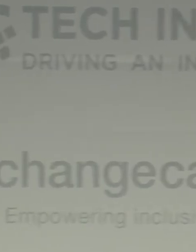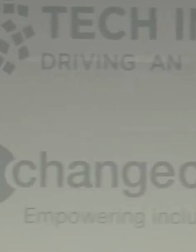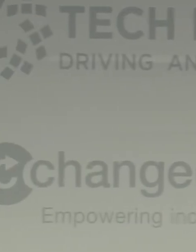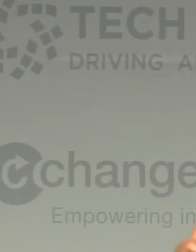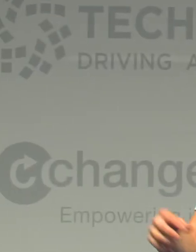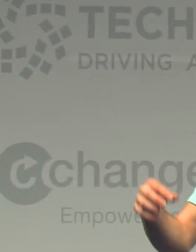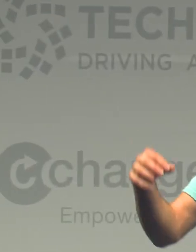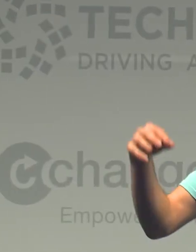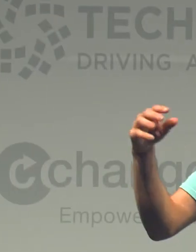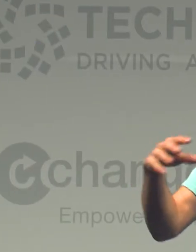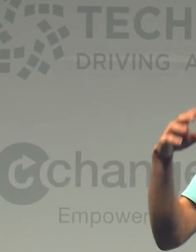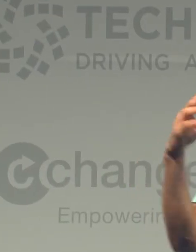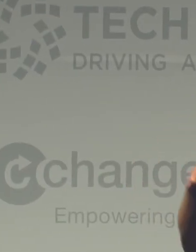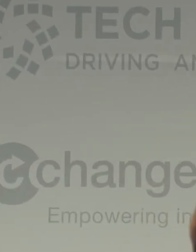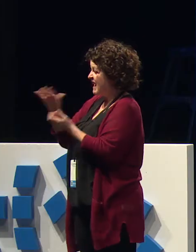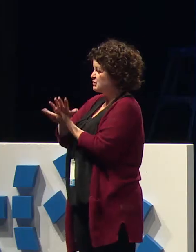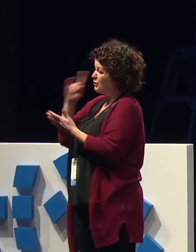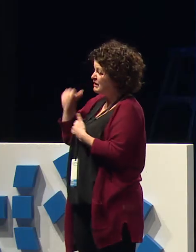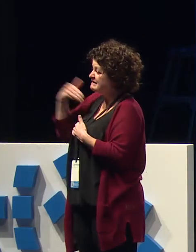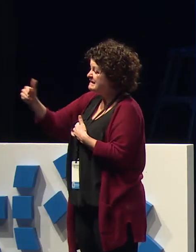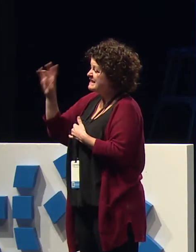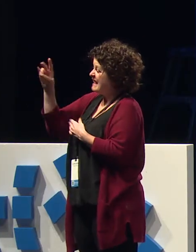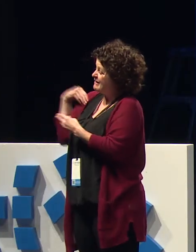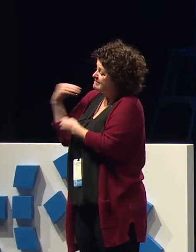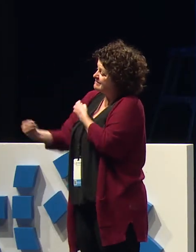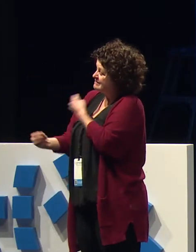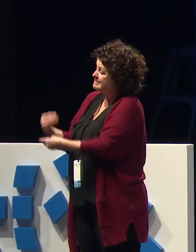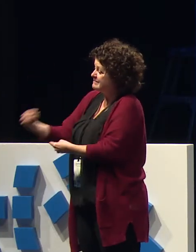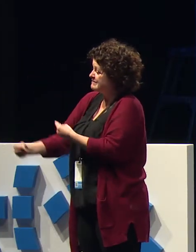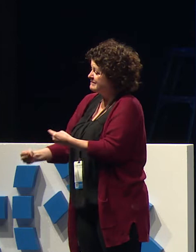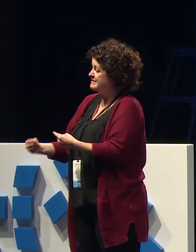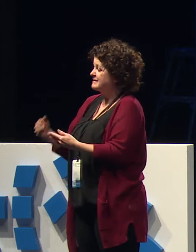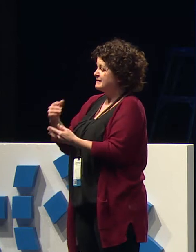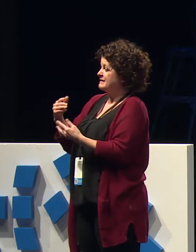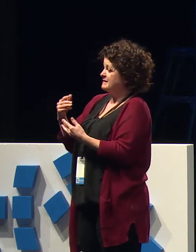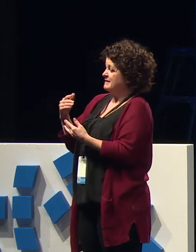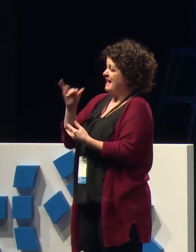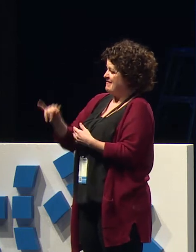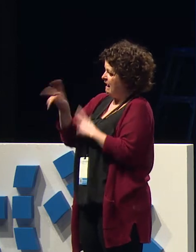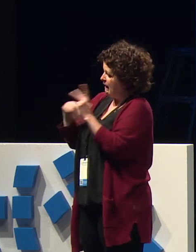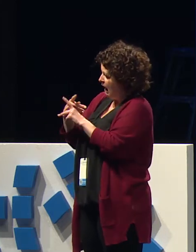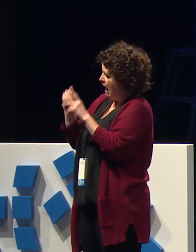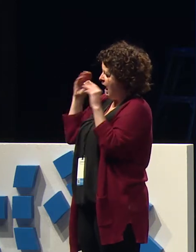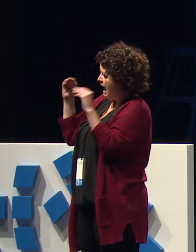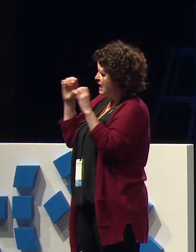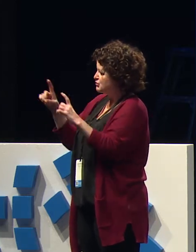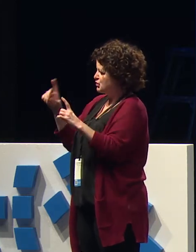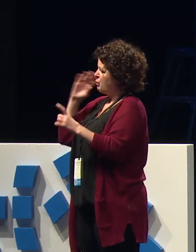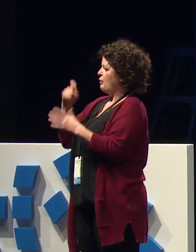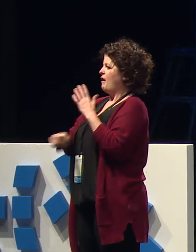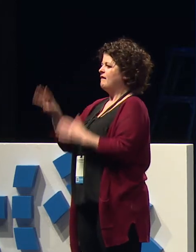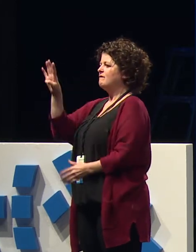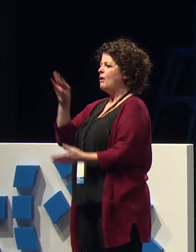endow that school for the next 7 generations, the next 7 generations of that sort of style education would be $4